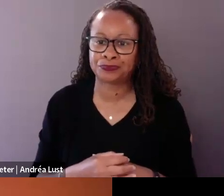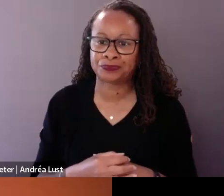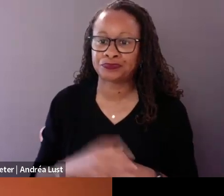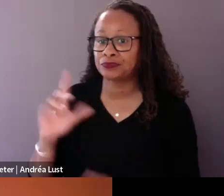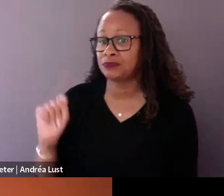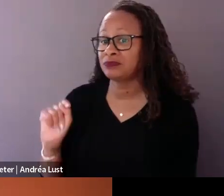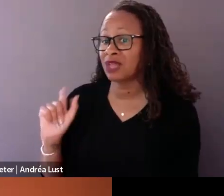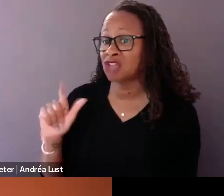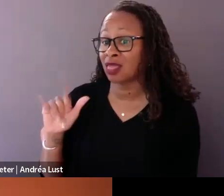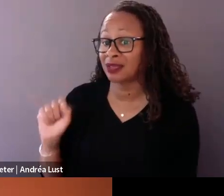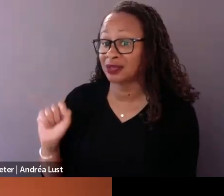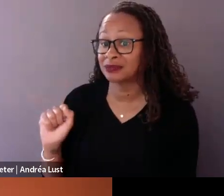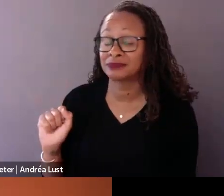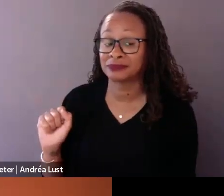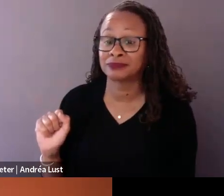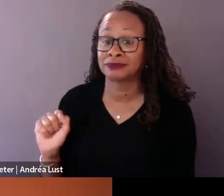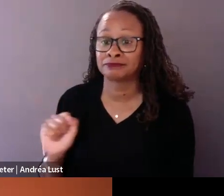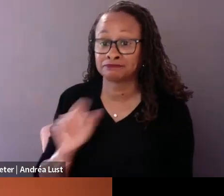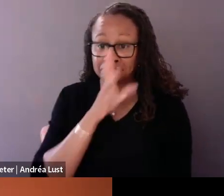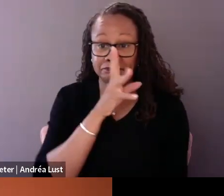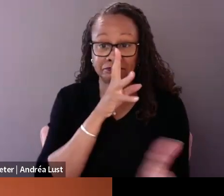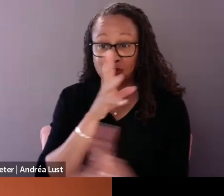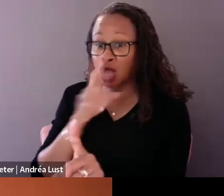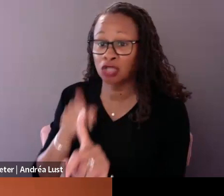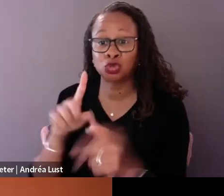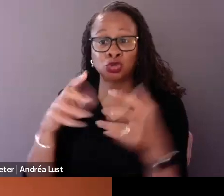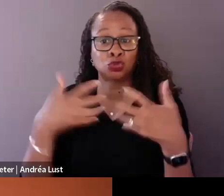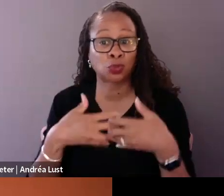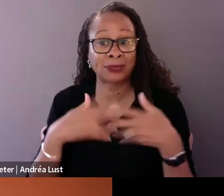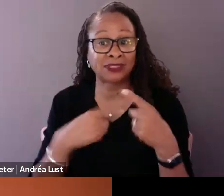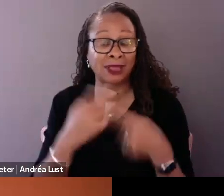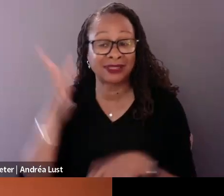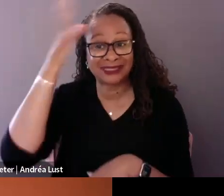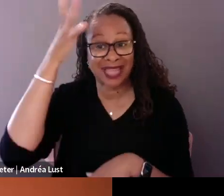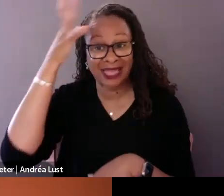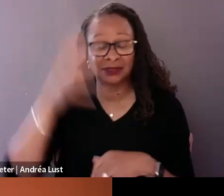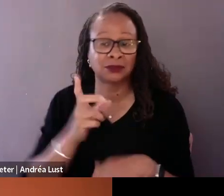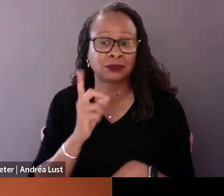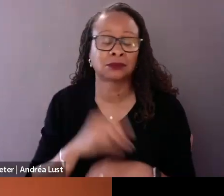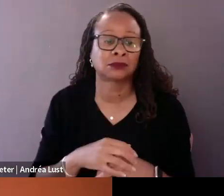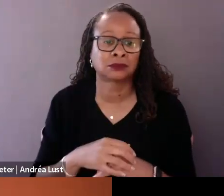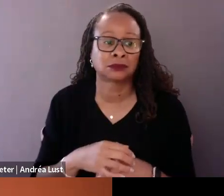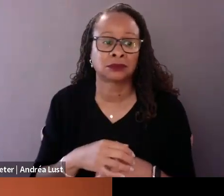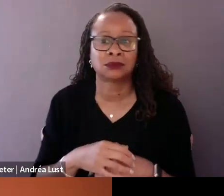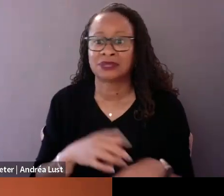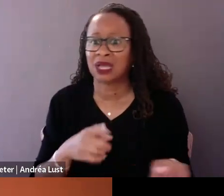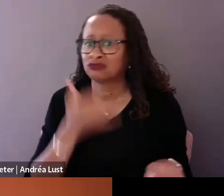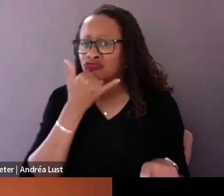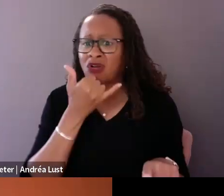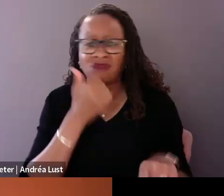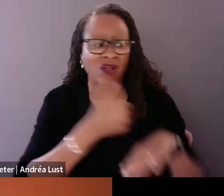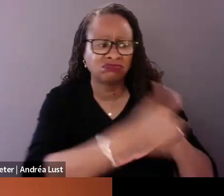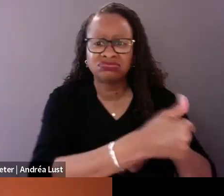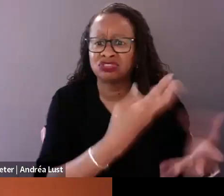Talia had talked to her friends about her dad, who, according to her, had been wrongfully accused,